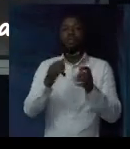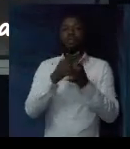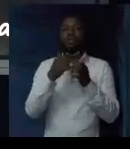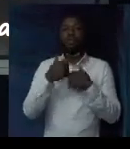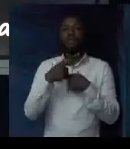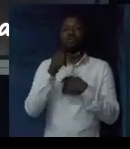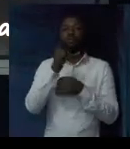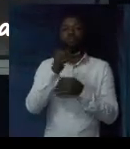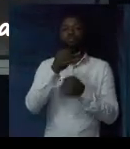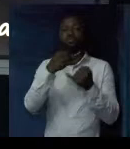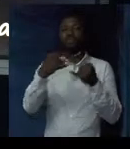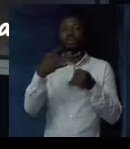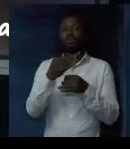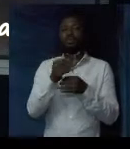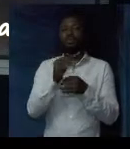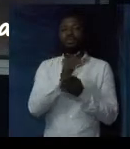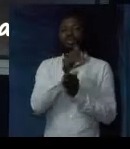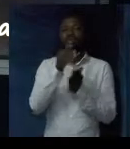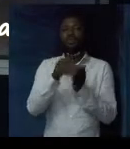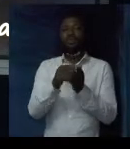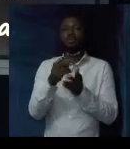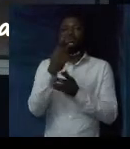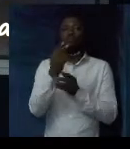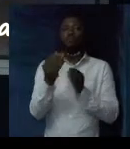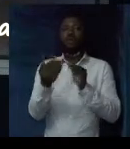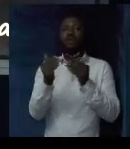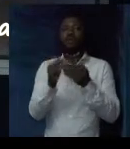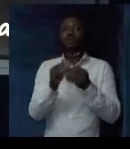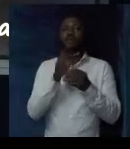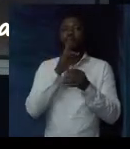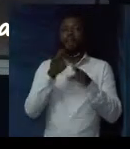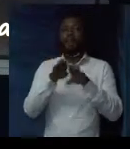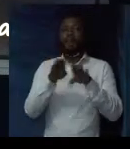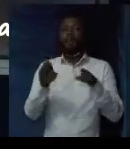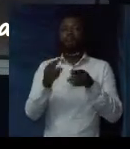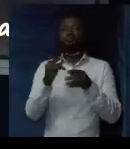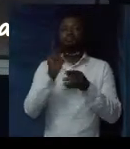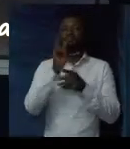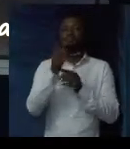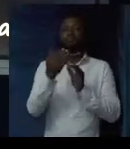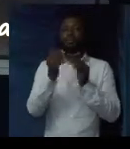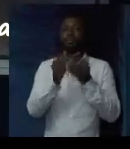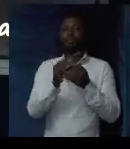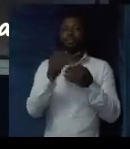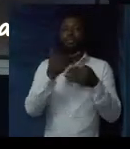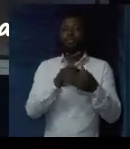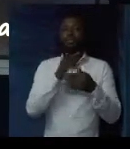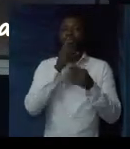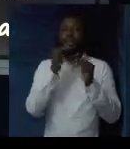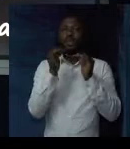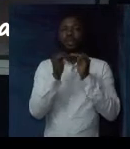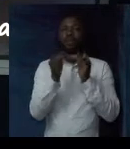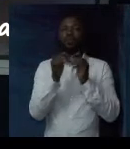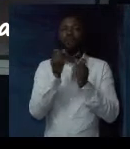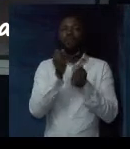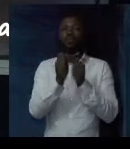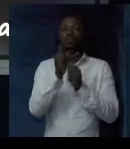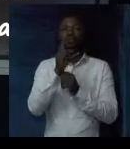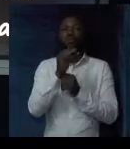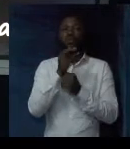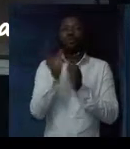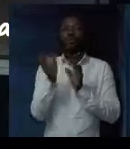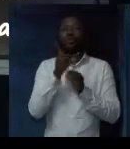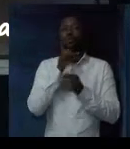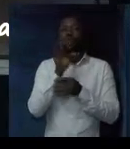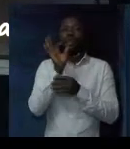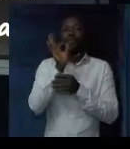symmetry. Two of its sides are parallel. Two of its angles are equal. Two of its sides are equal. Which